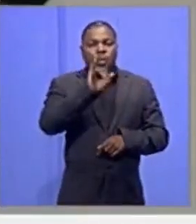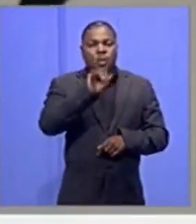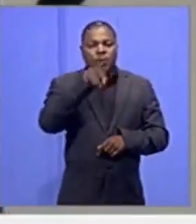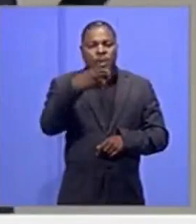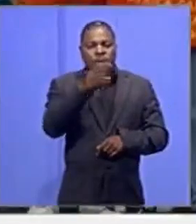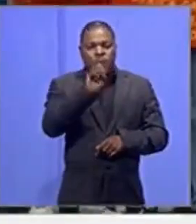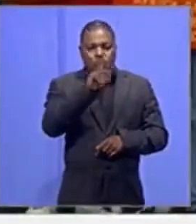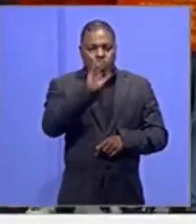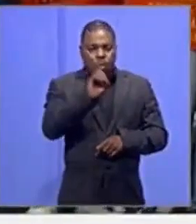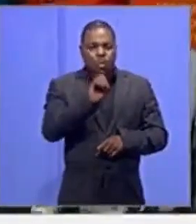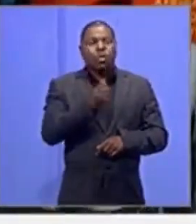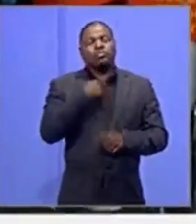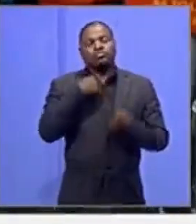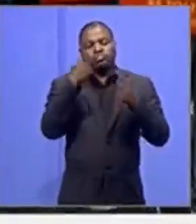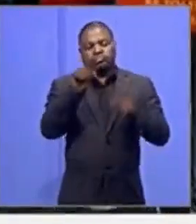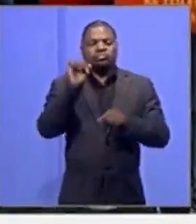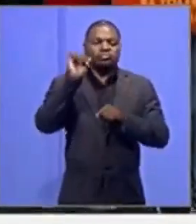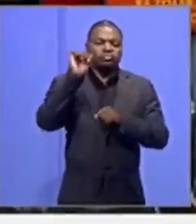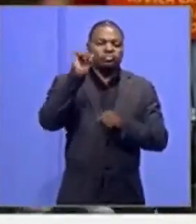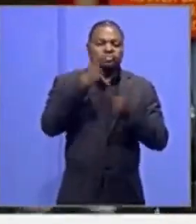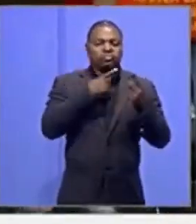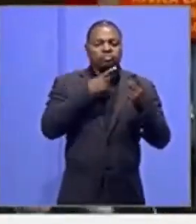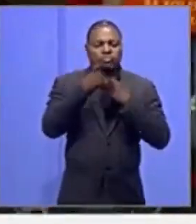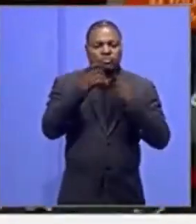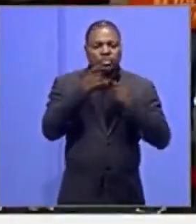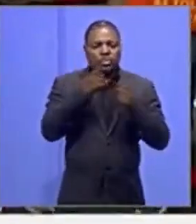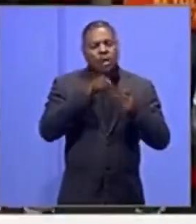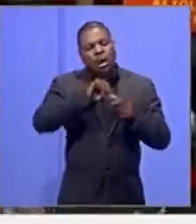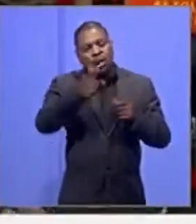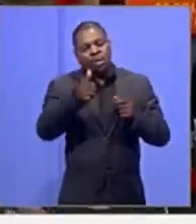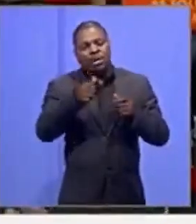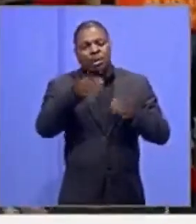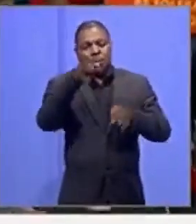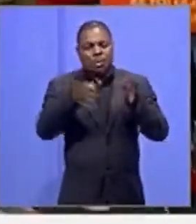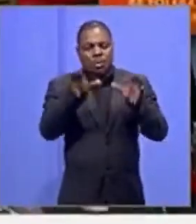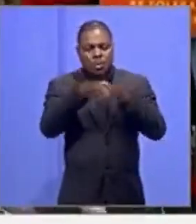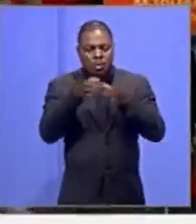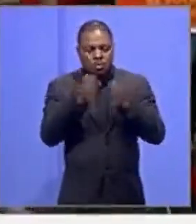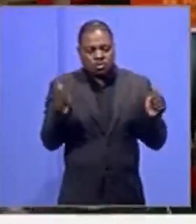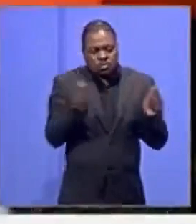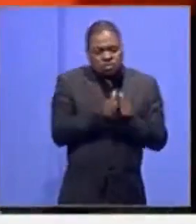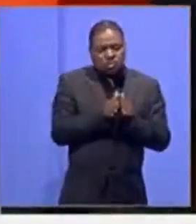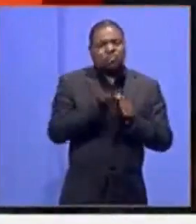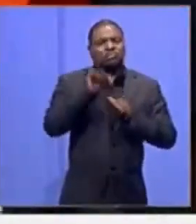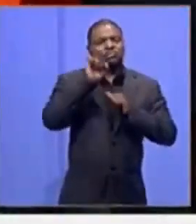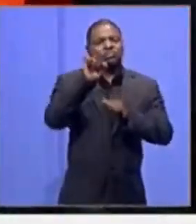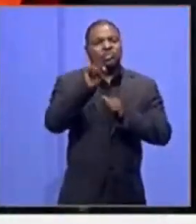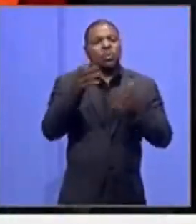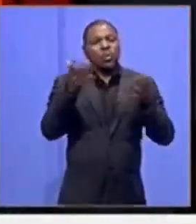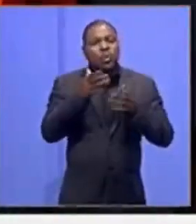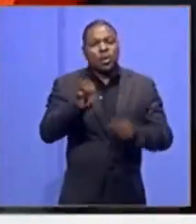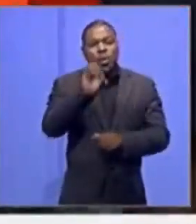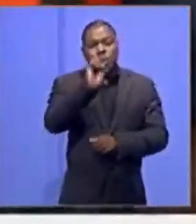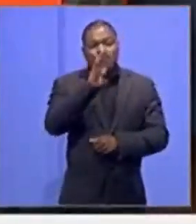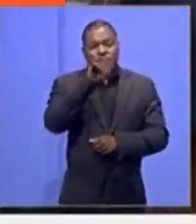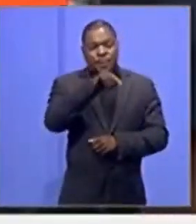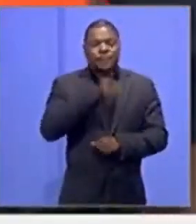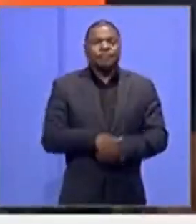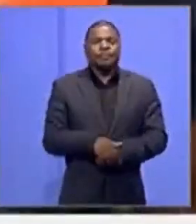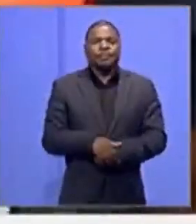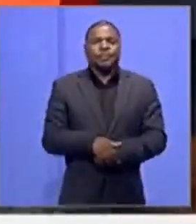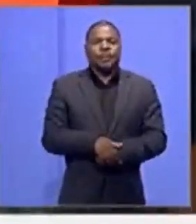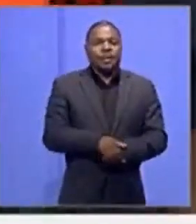o boletše se mogwantong wa mohlakanelwa le makgotla a mangwe a dipolotiki o beng o swaretšwe ka motsemošate wa province